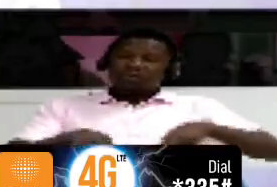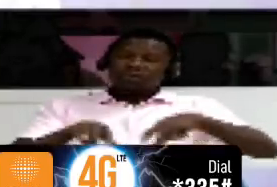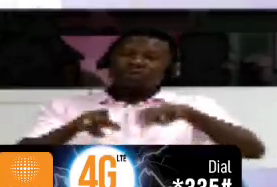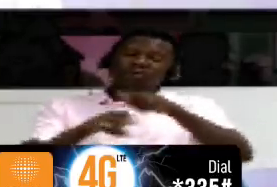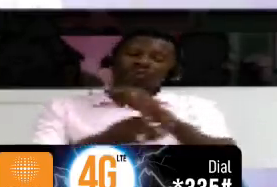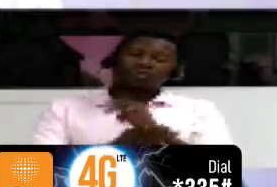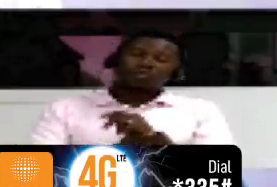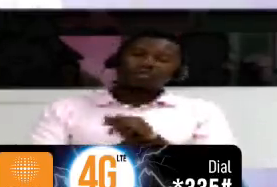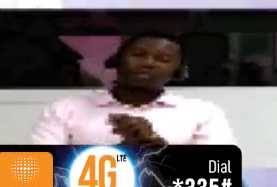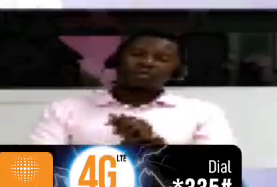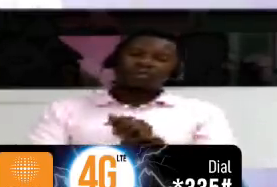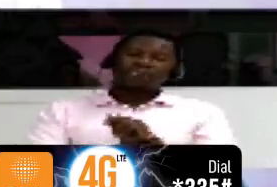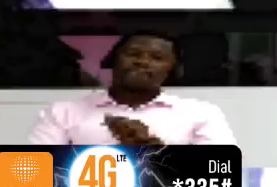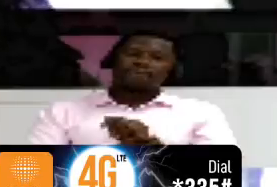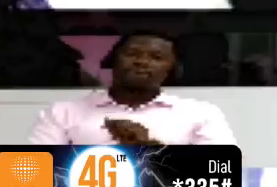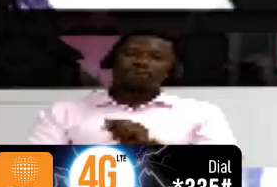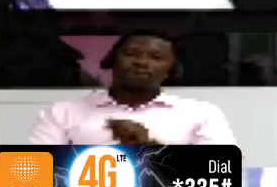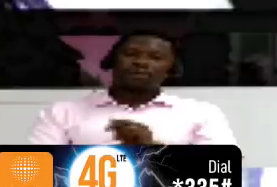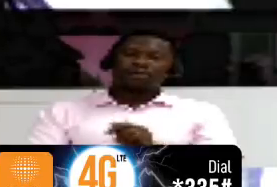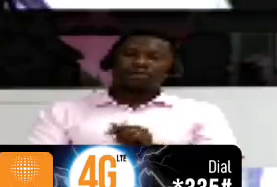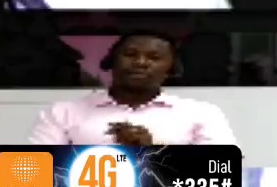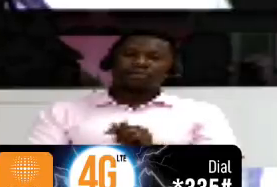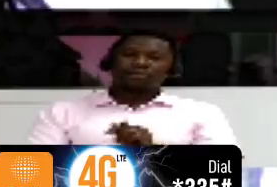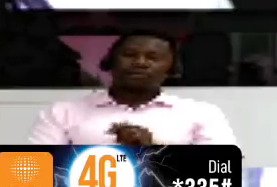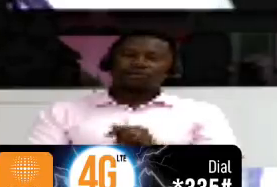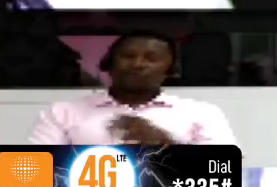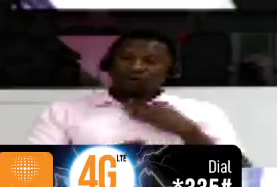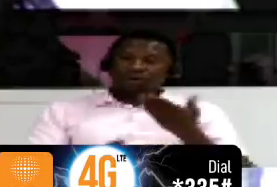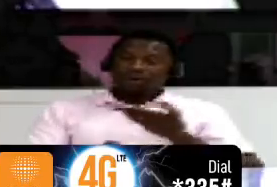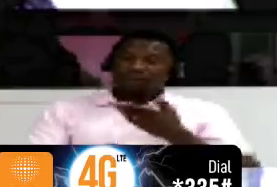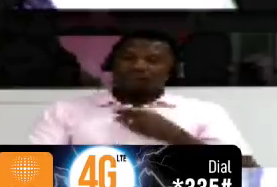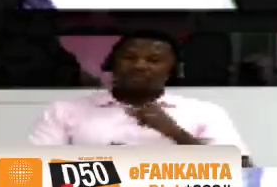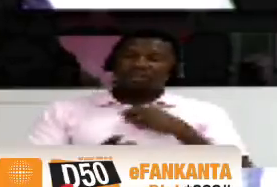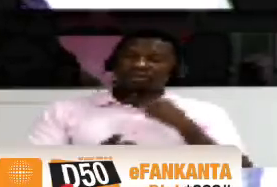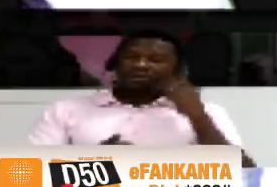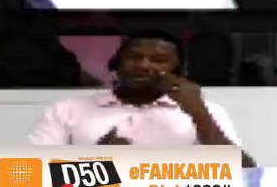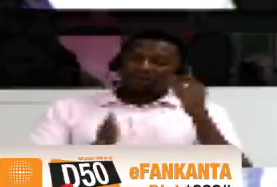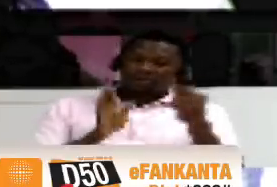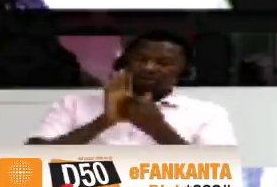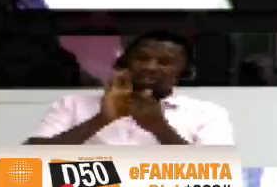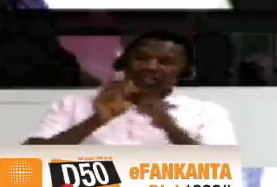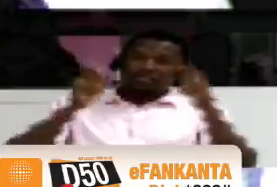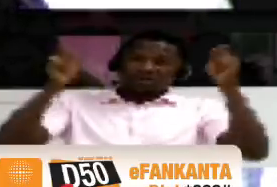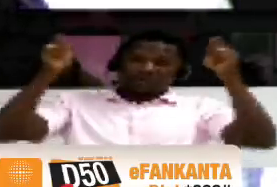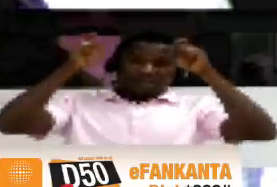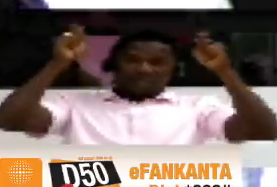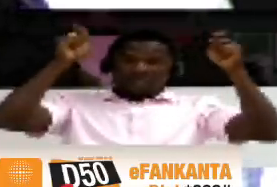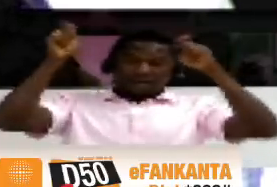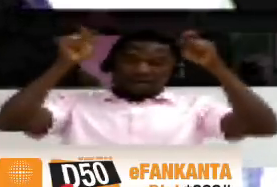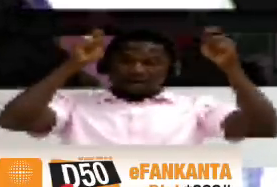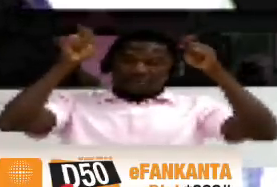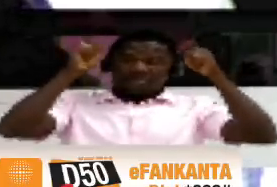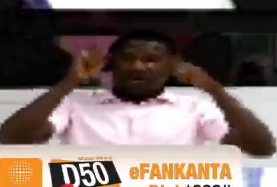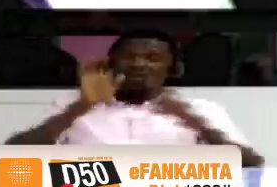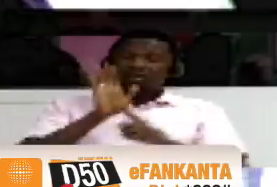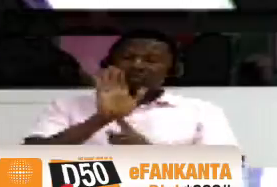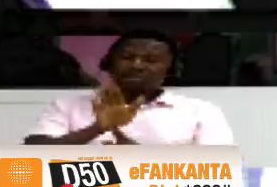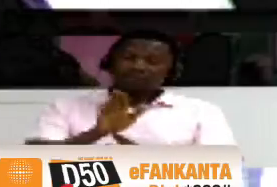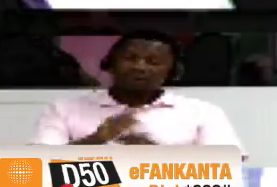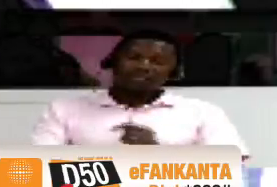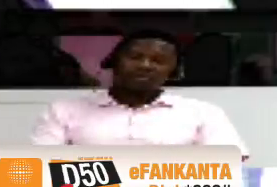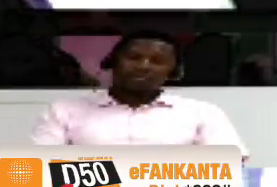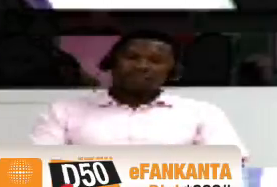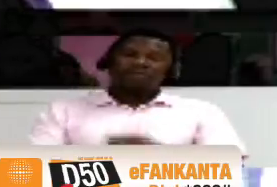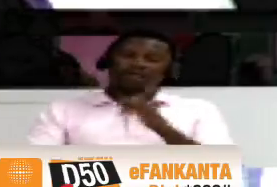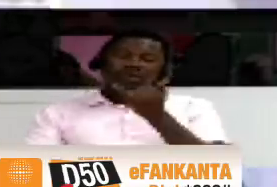followed. Were you carrying any kind of signs or placards, for instance? Yes, we do. We